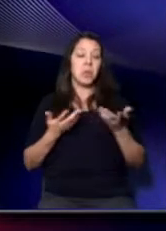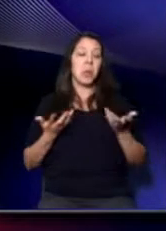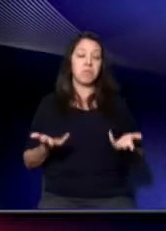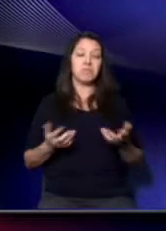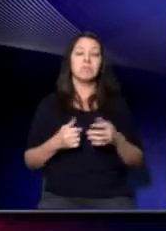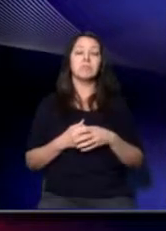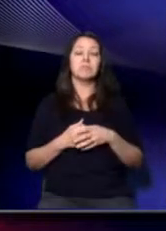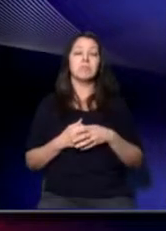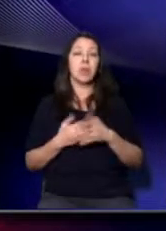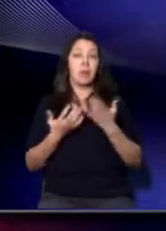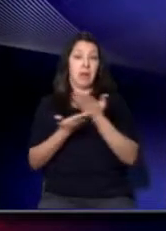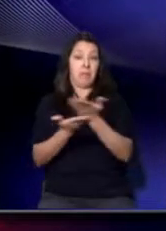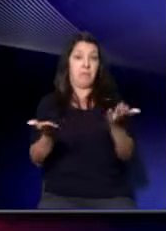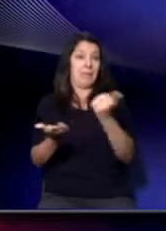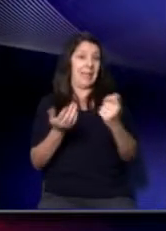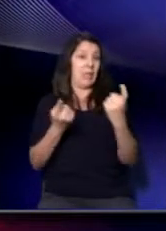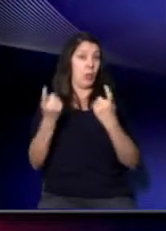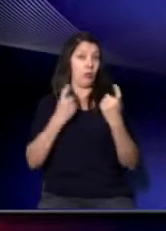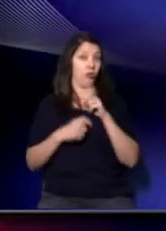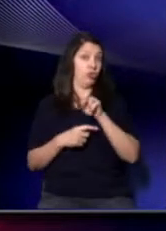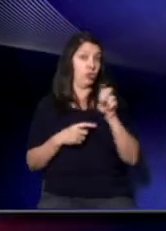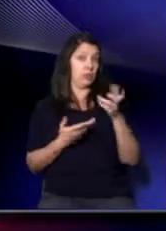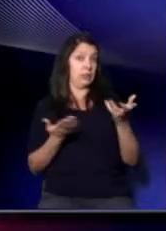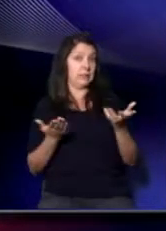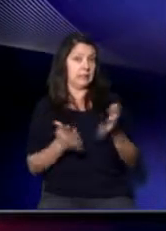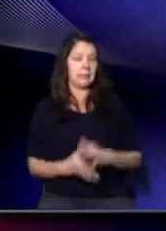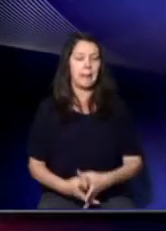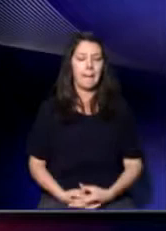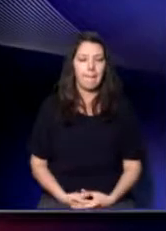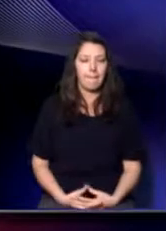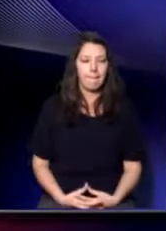it up to any questions you might have.